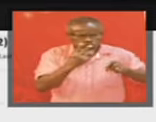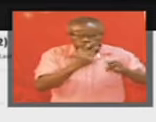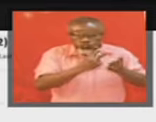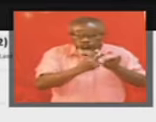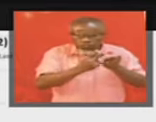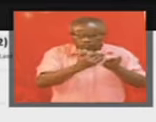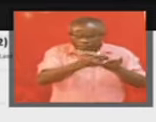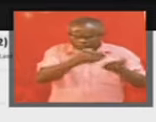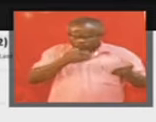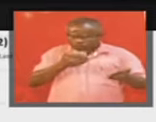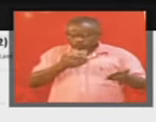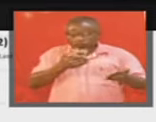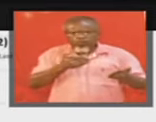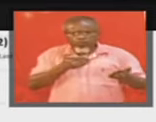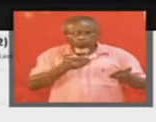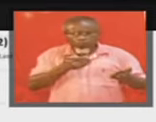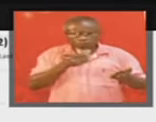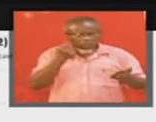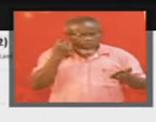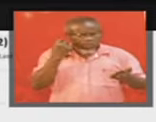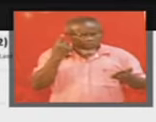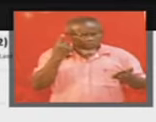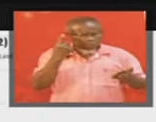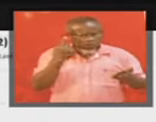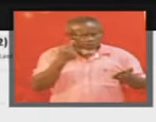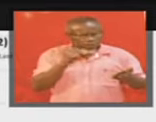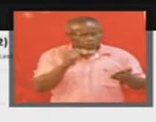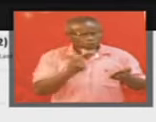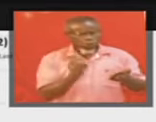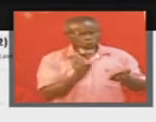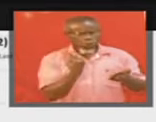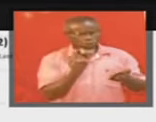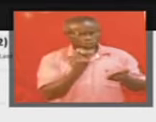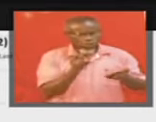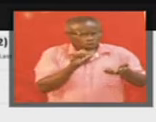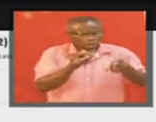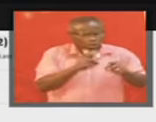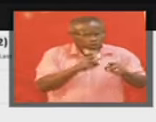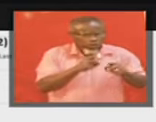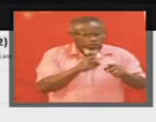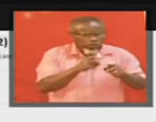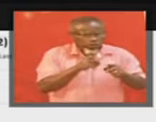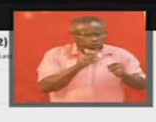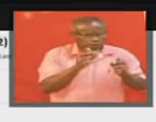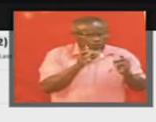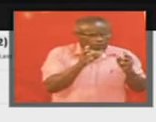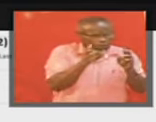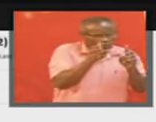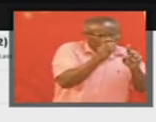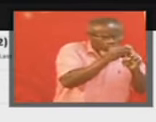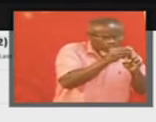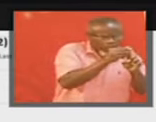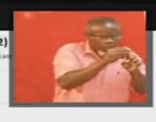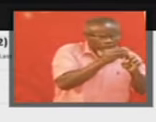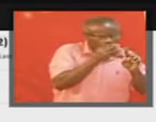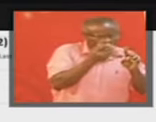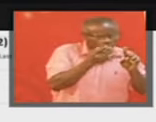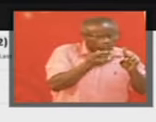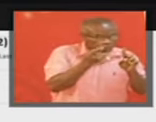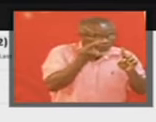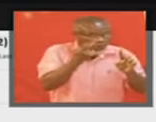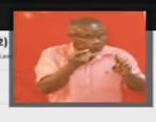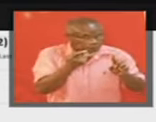not for the reason that you think. It's not the incubation period alone that we've been describing, but it's actually a composition of two things. Number one,